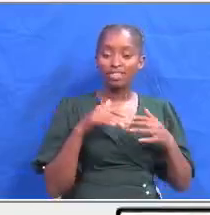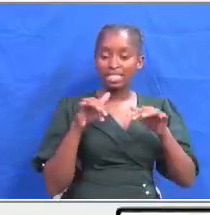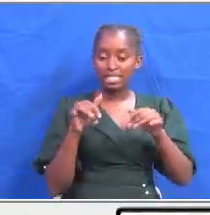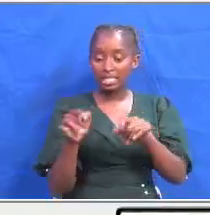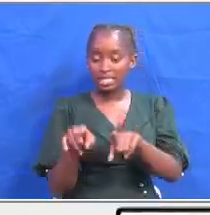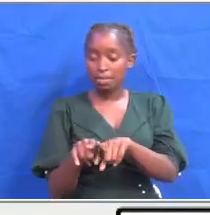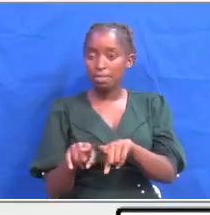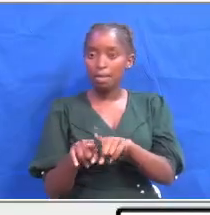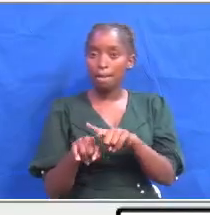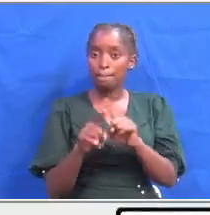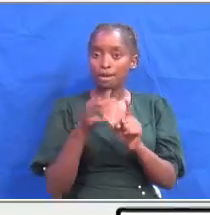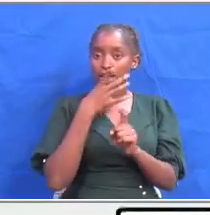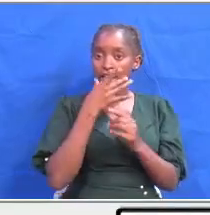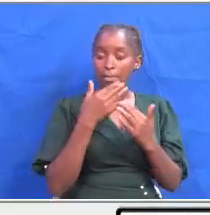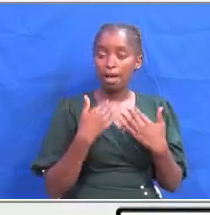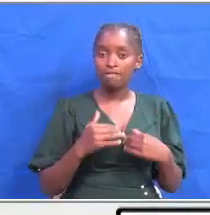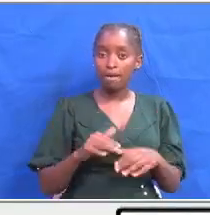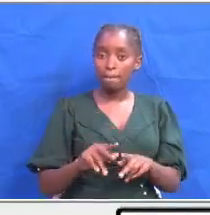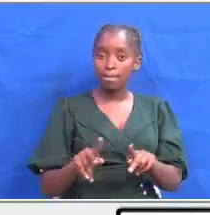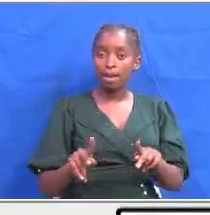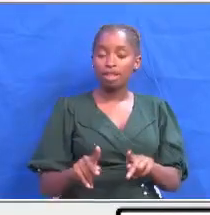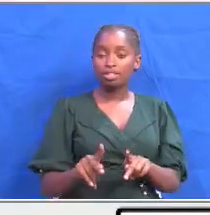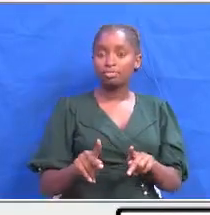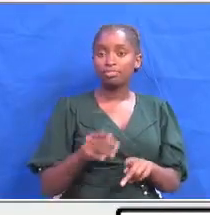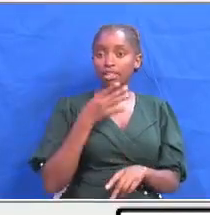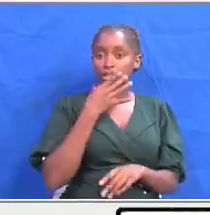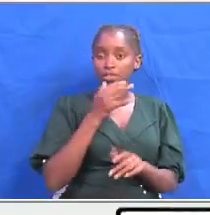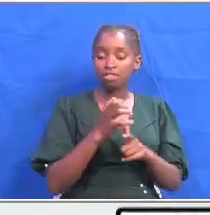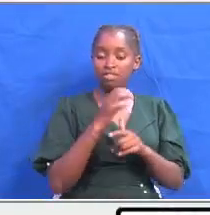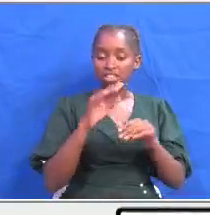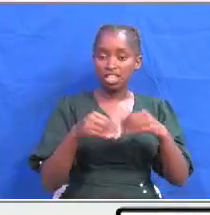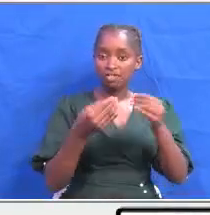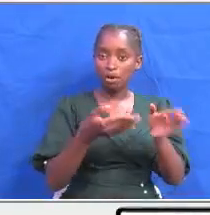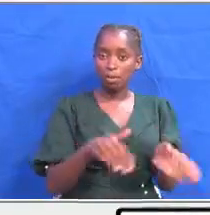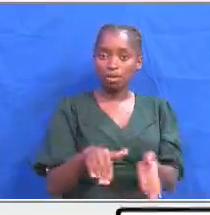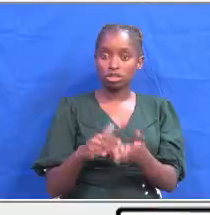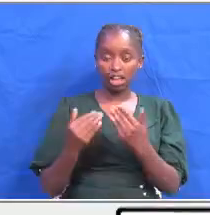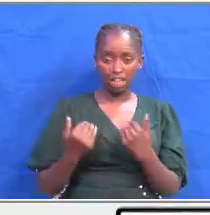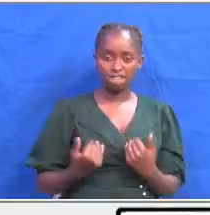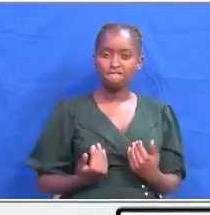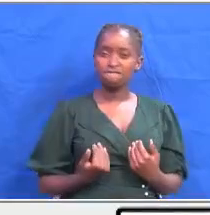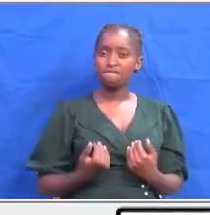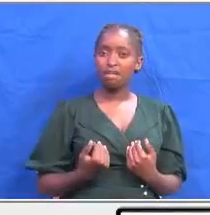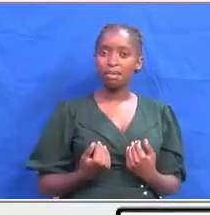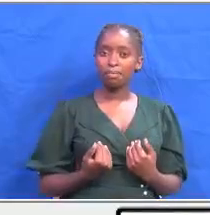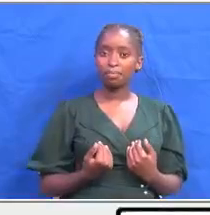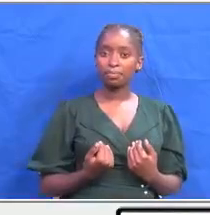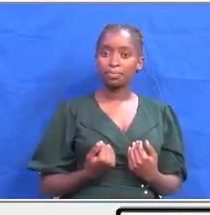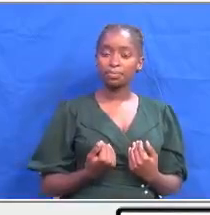he had a PS. He was even given an opportunity to have,